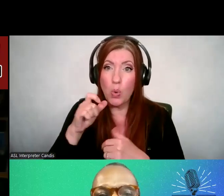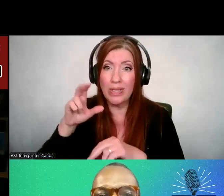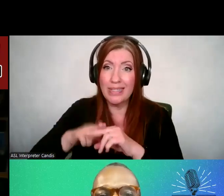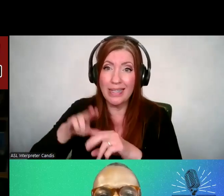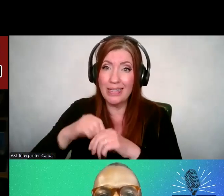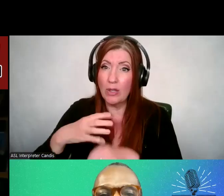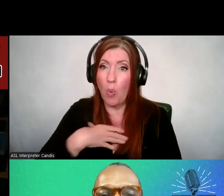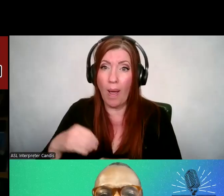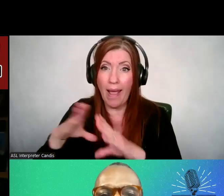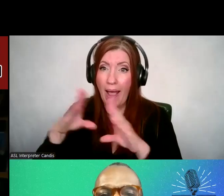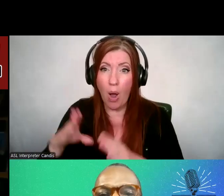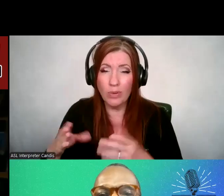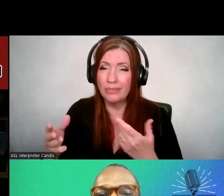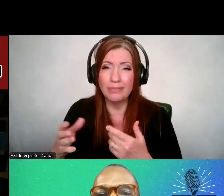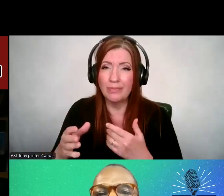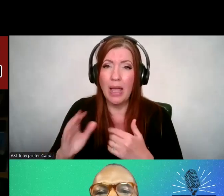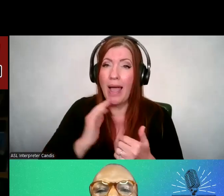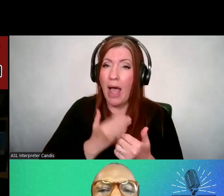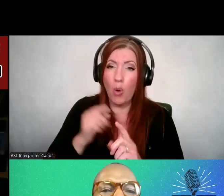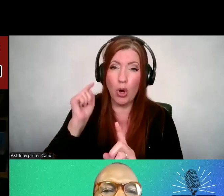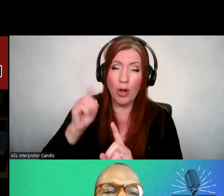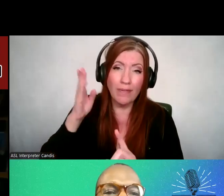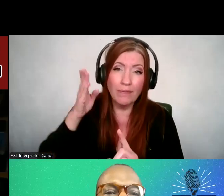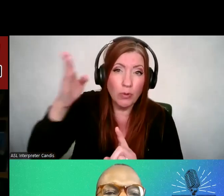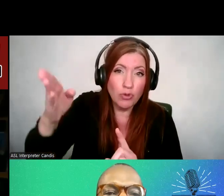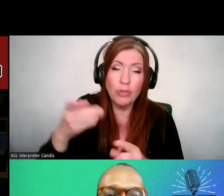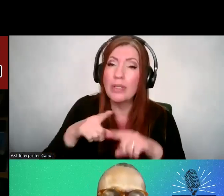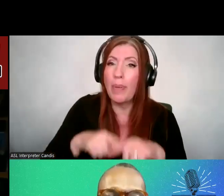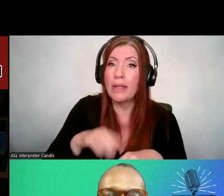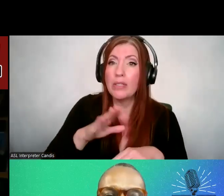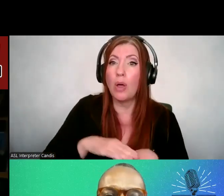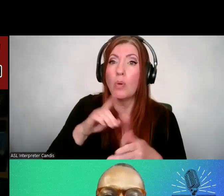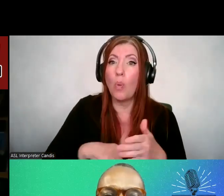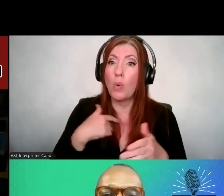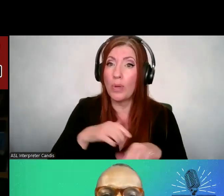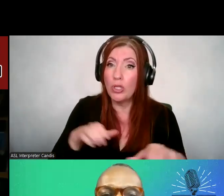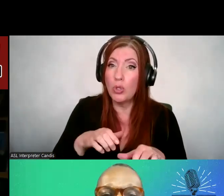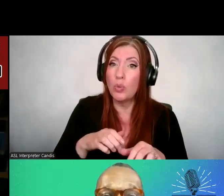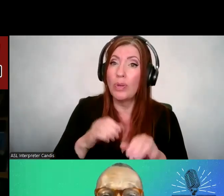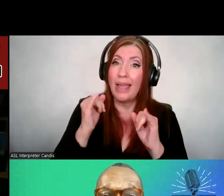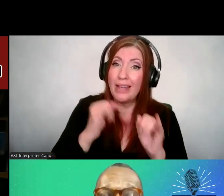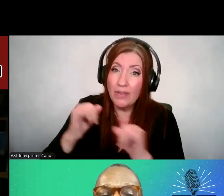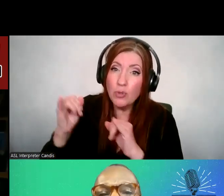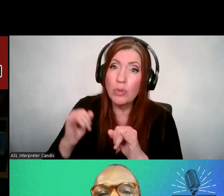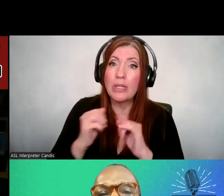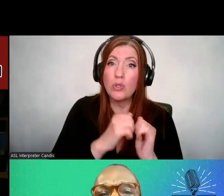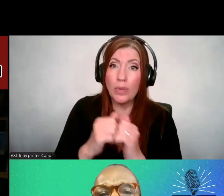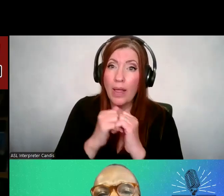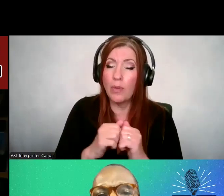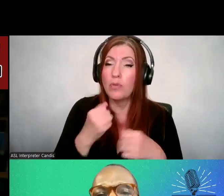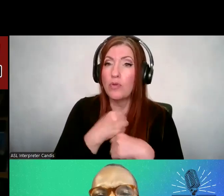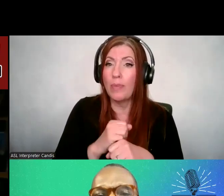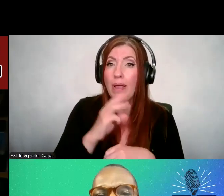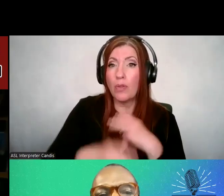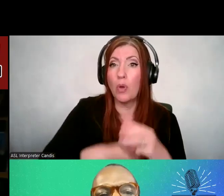never has been. Our fate rests upon what we do individually and collectively to make the world better, and our